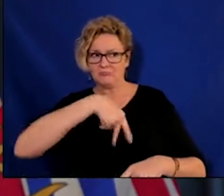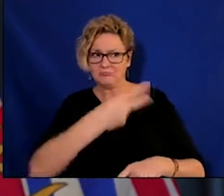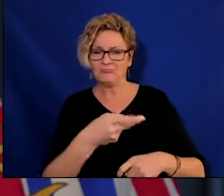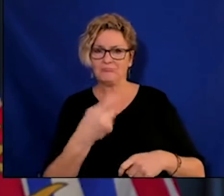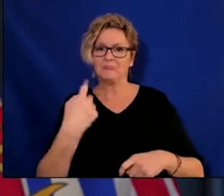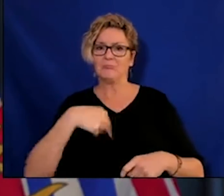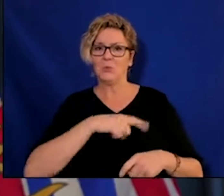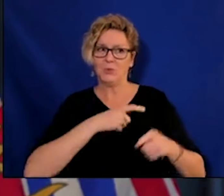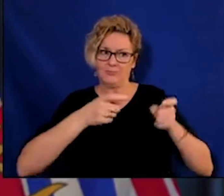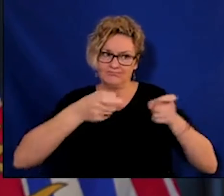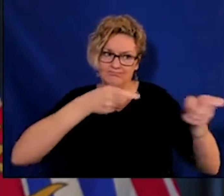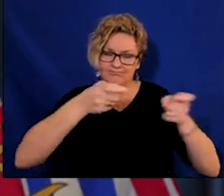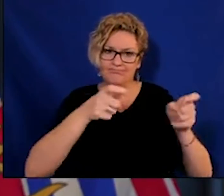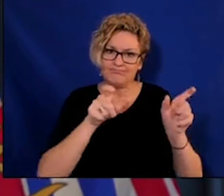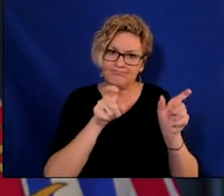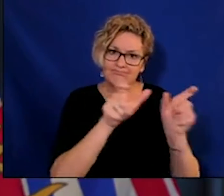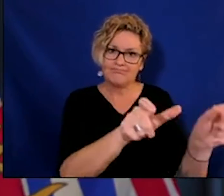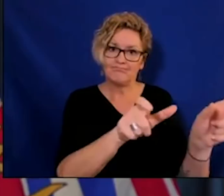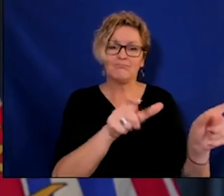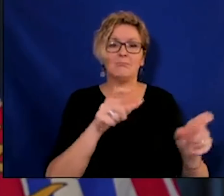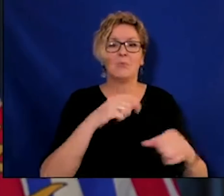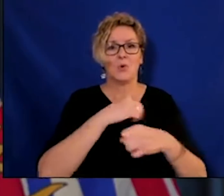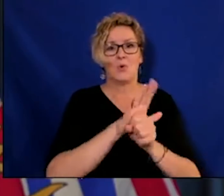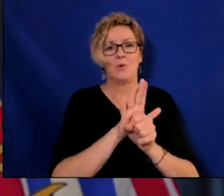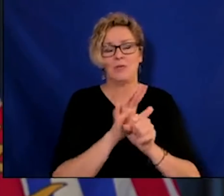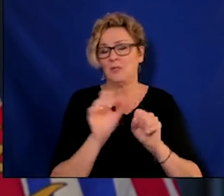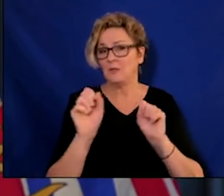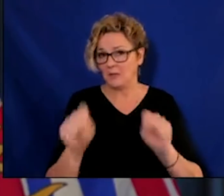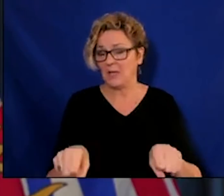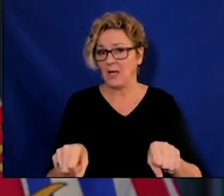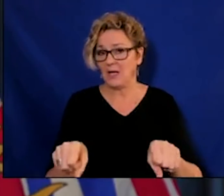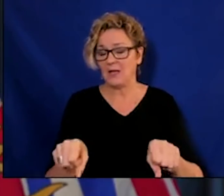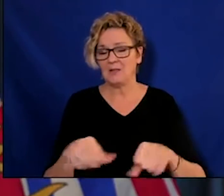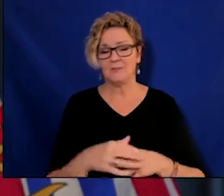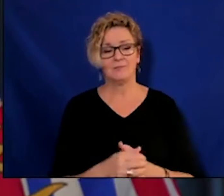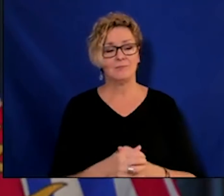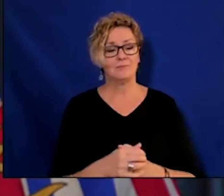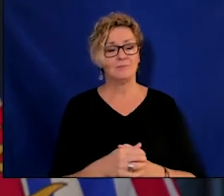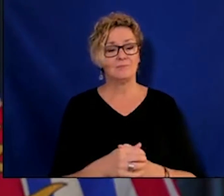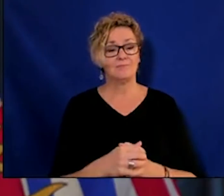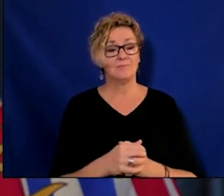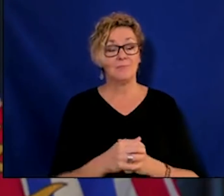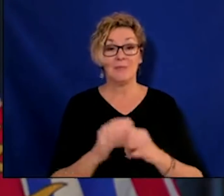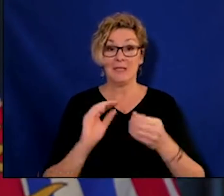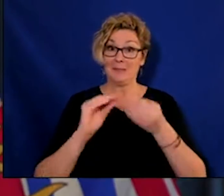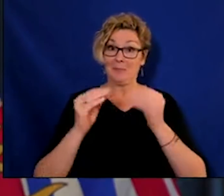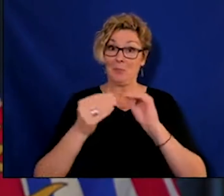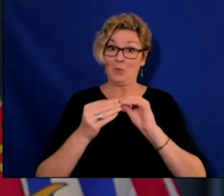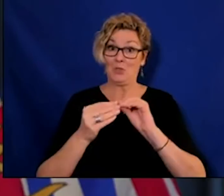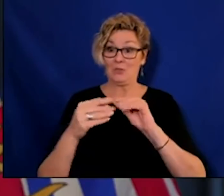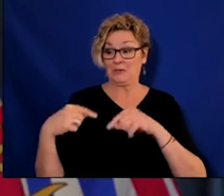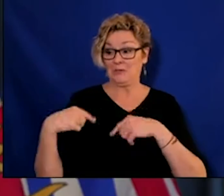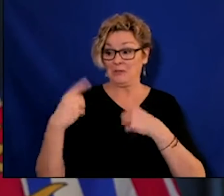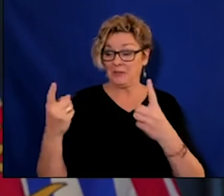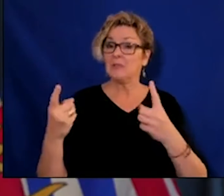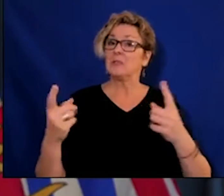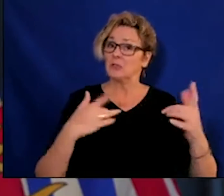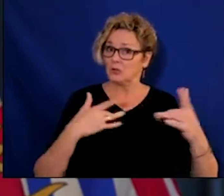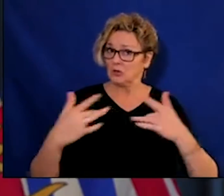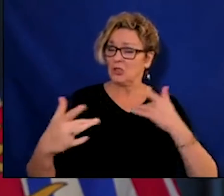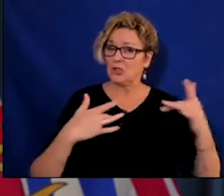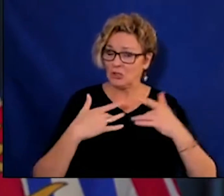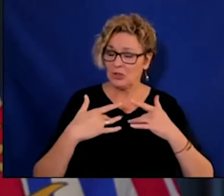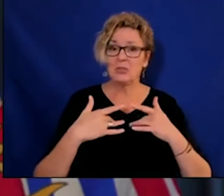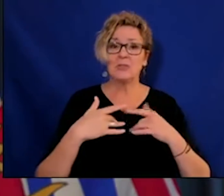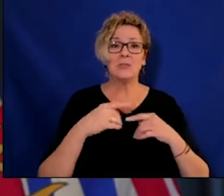people across this province. That when we see these challenges, we all think about what can we do